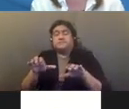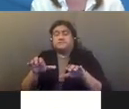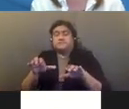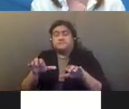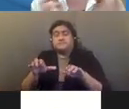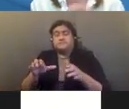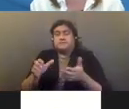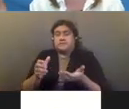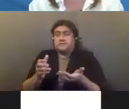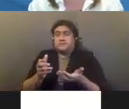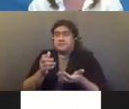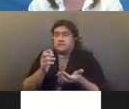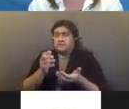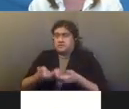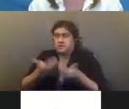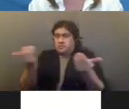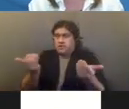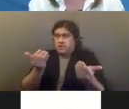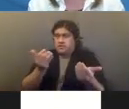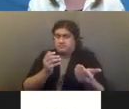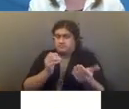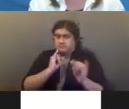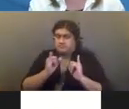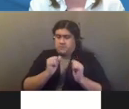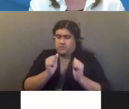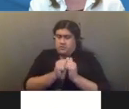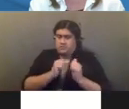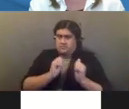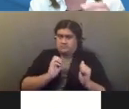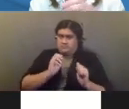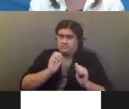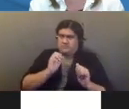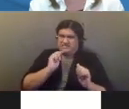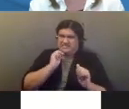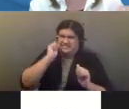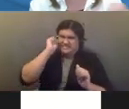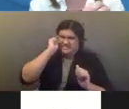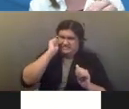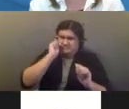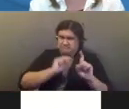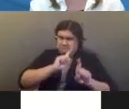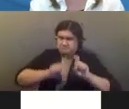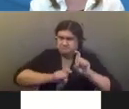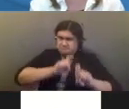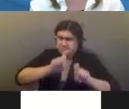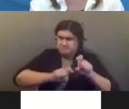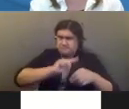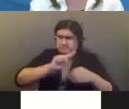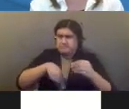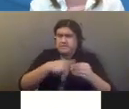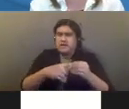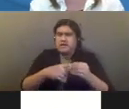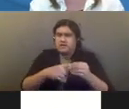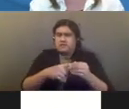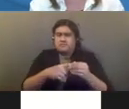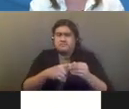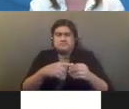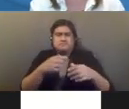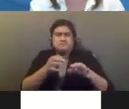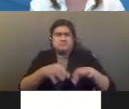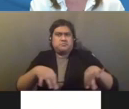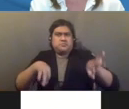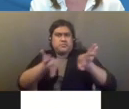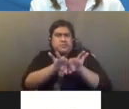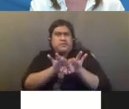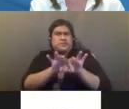adolescent separately from the parents and asked them and explored about pivotal moments in the trajectory of